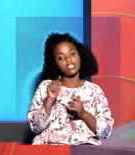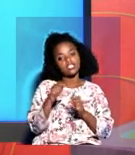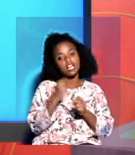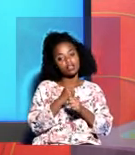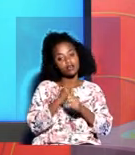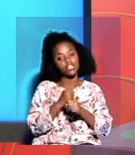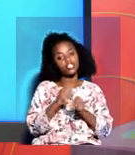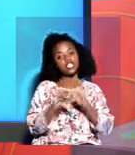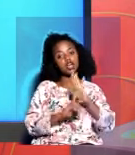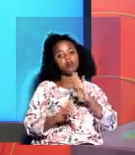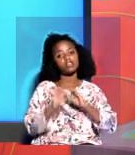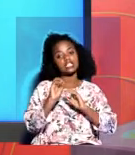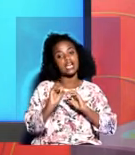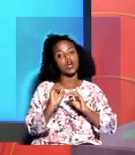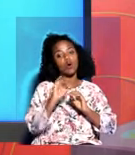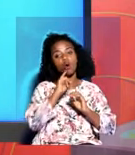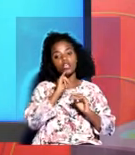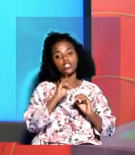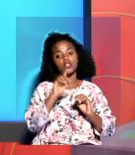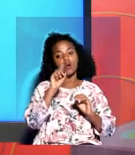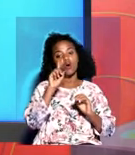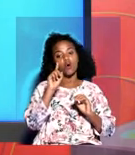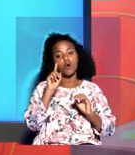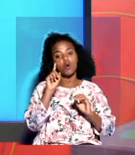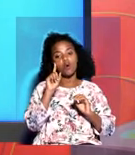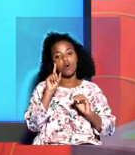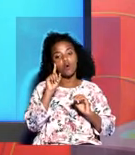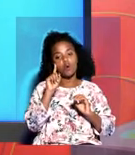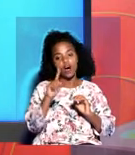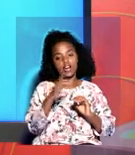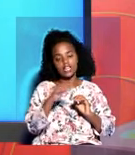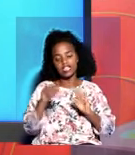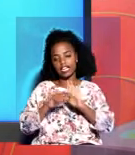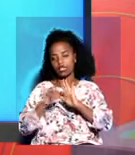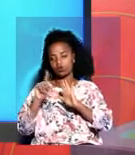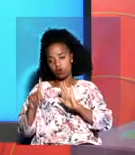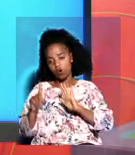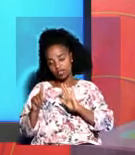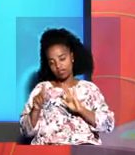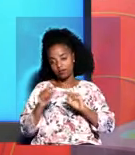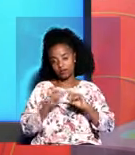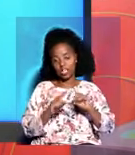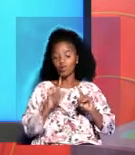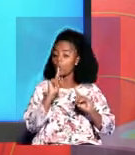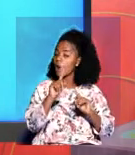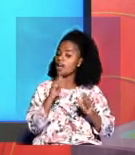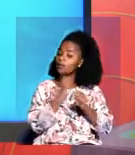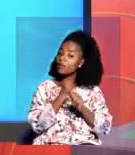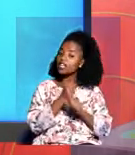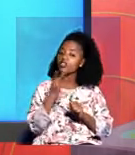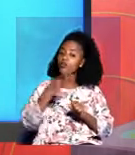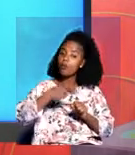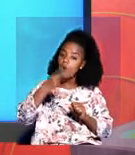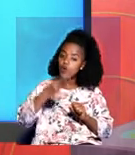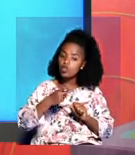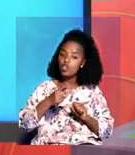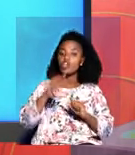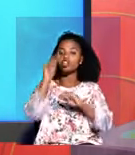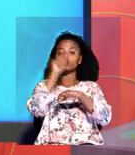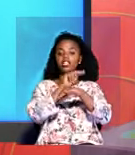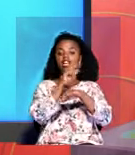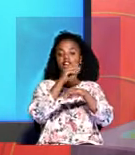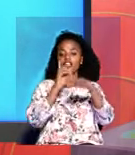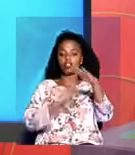makes the denominator 0 is 1 into negative 1. But 1 makes both numerator and